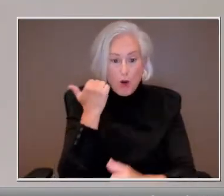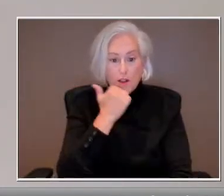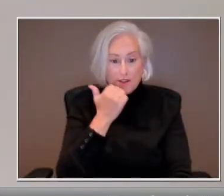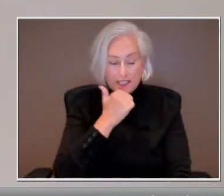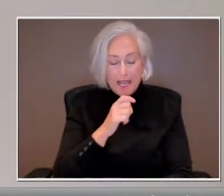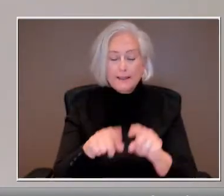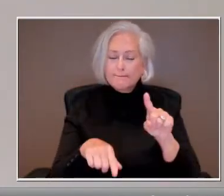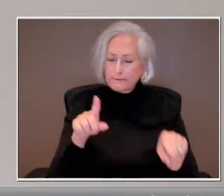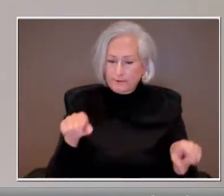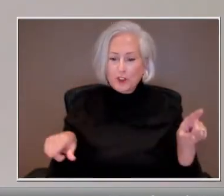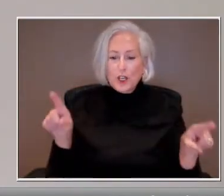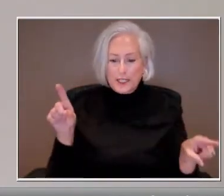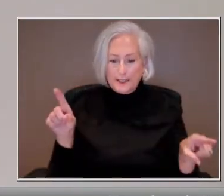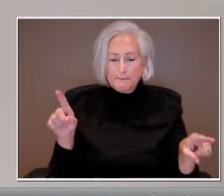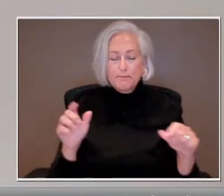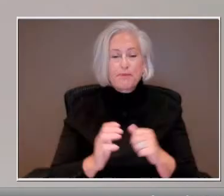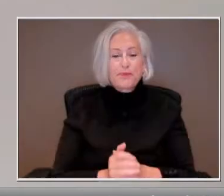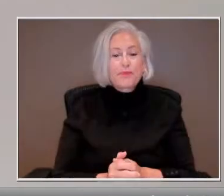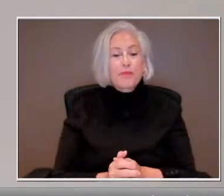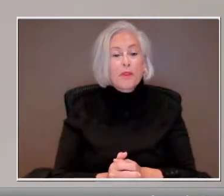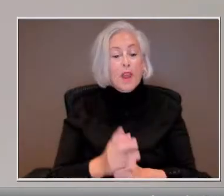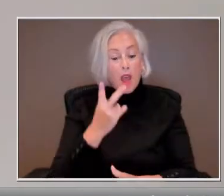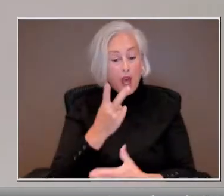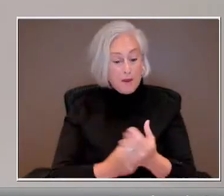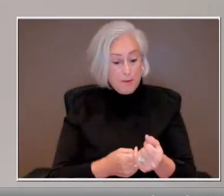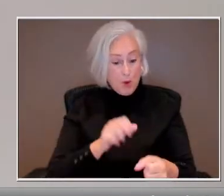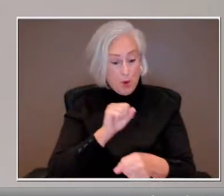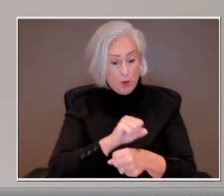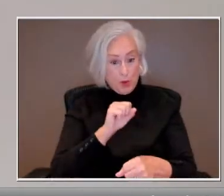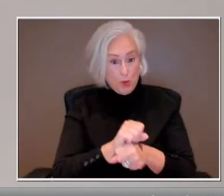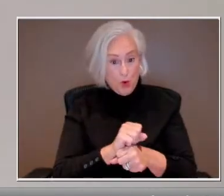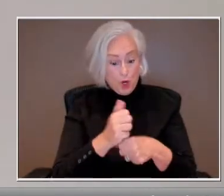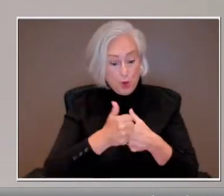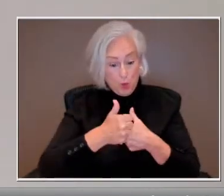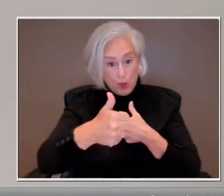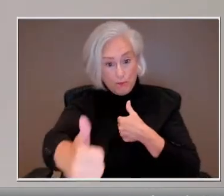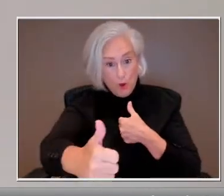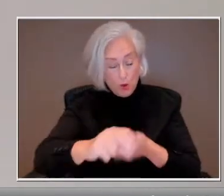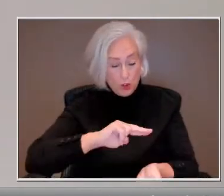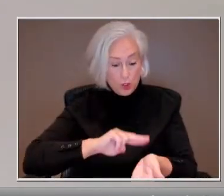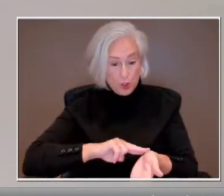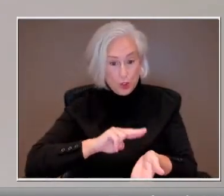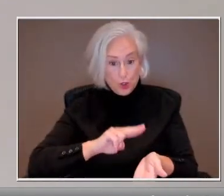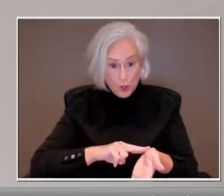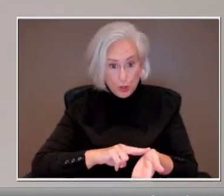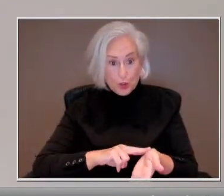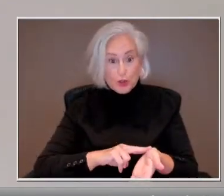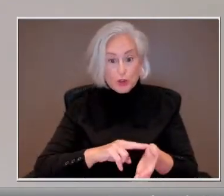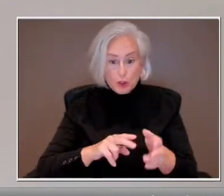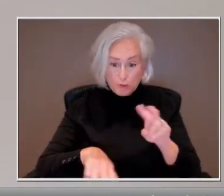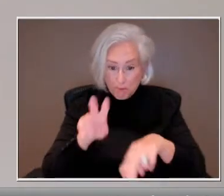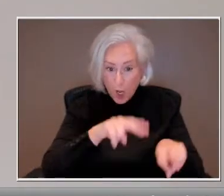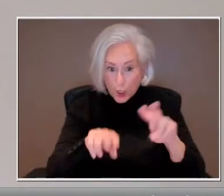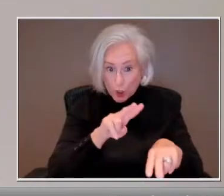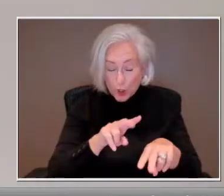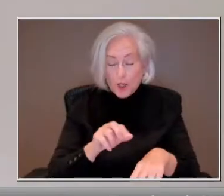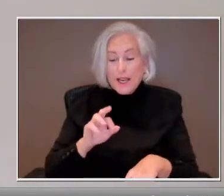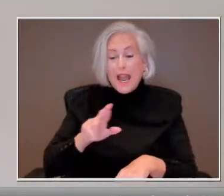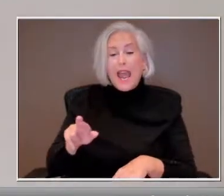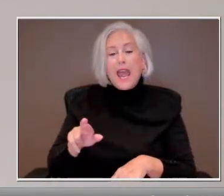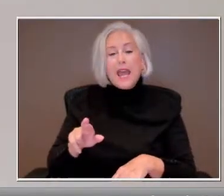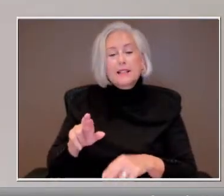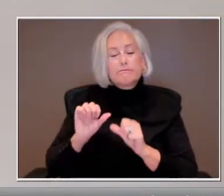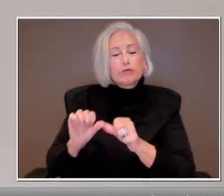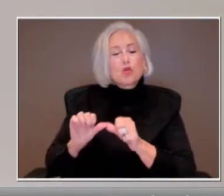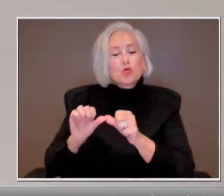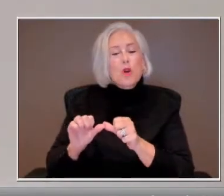vary. I work both as a remote patient monitoring nurse and as a chronic care management nurse. And so as the